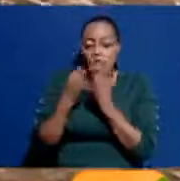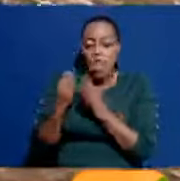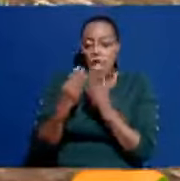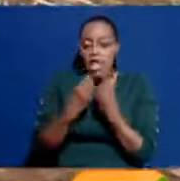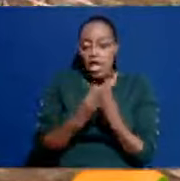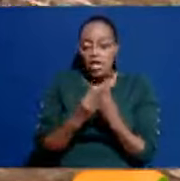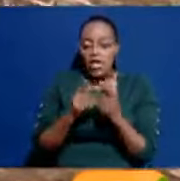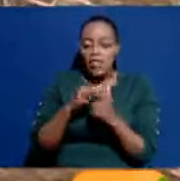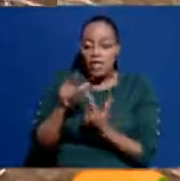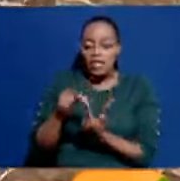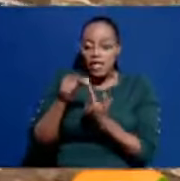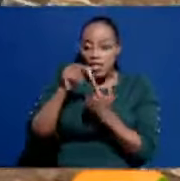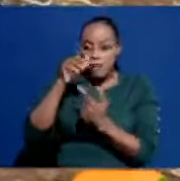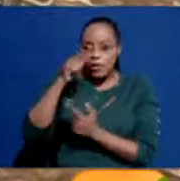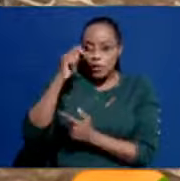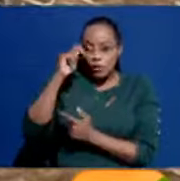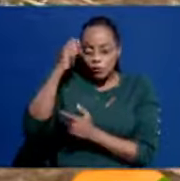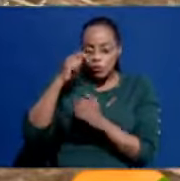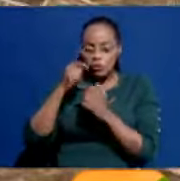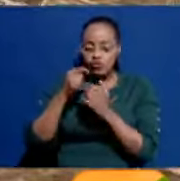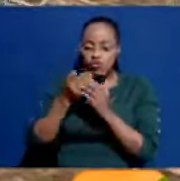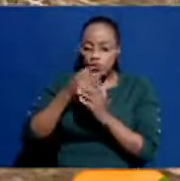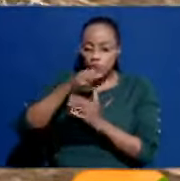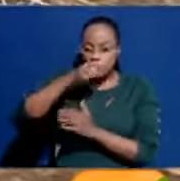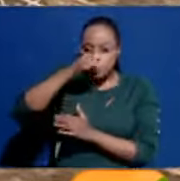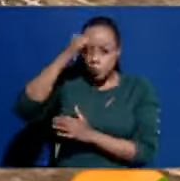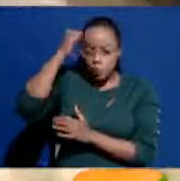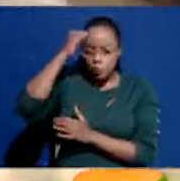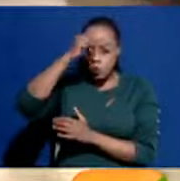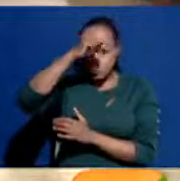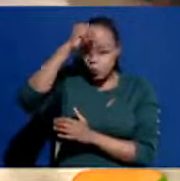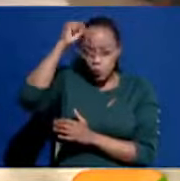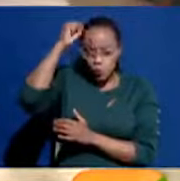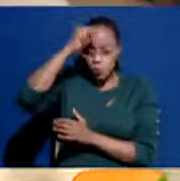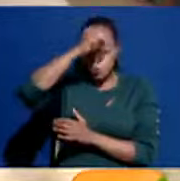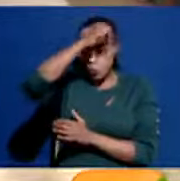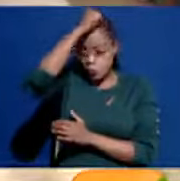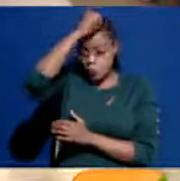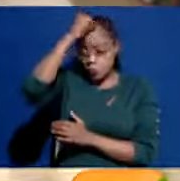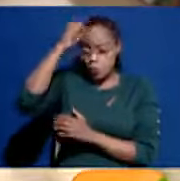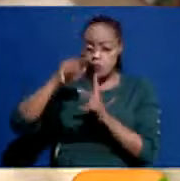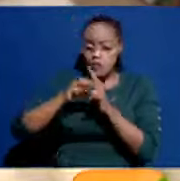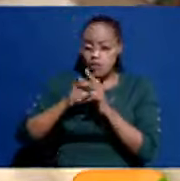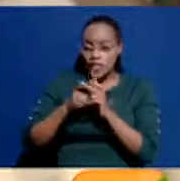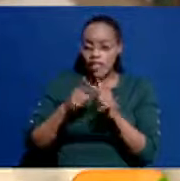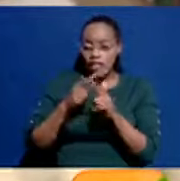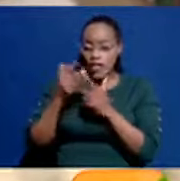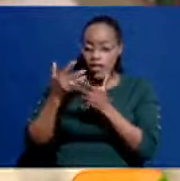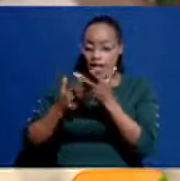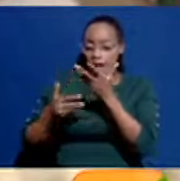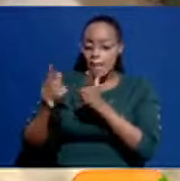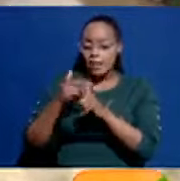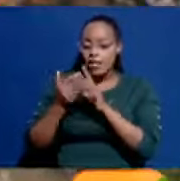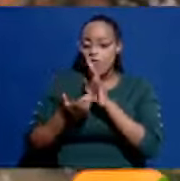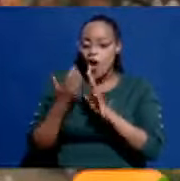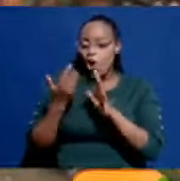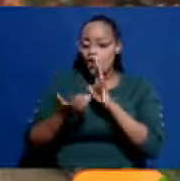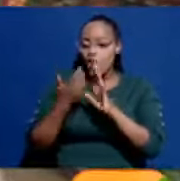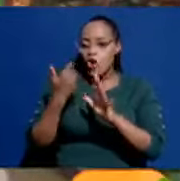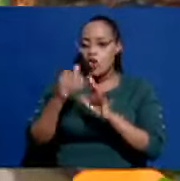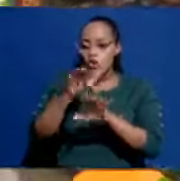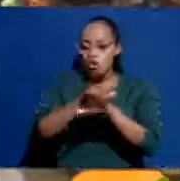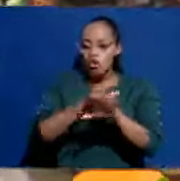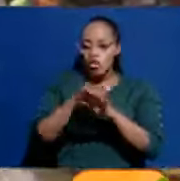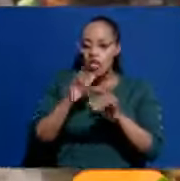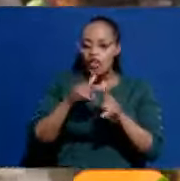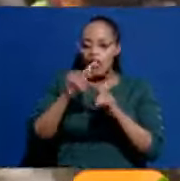This special razor is sharpened, and then the shaving begins. The ash mixture is removed slowly, and